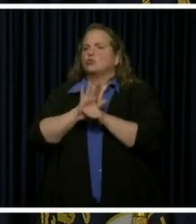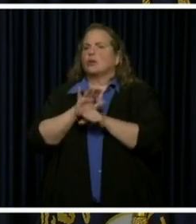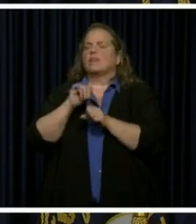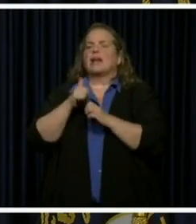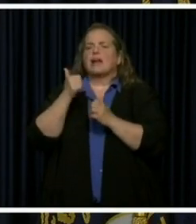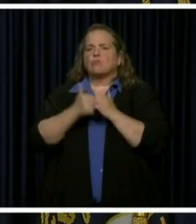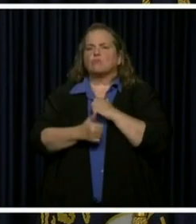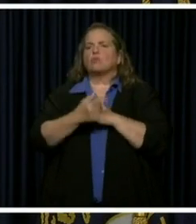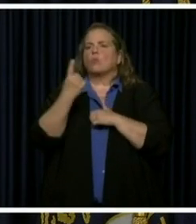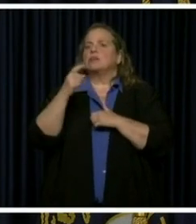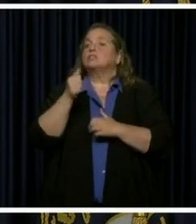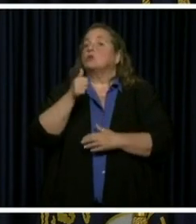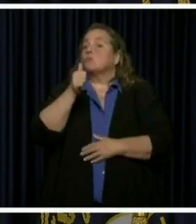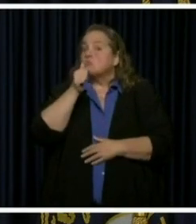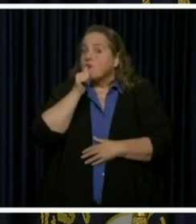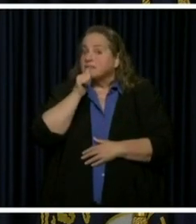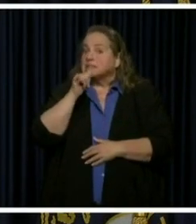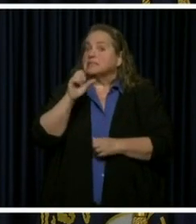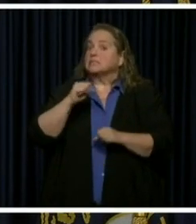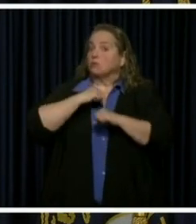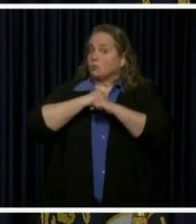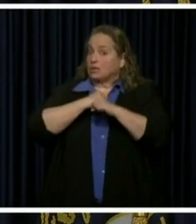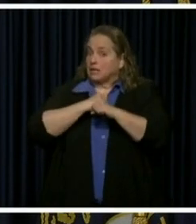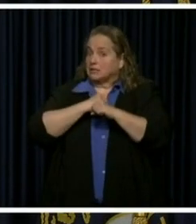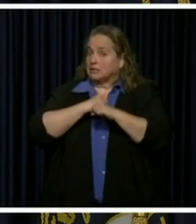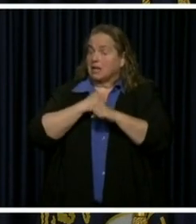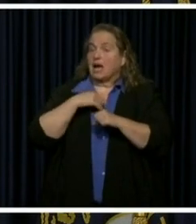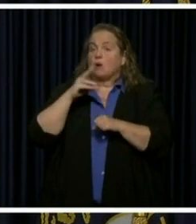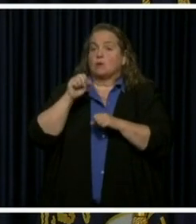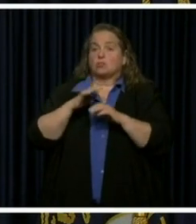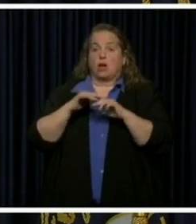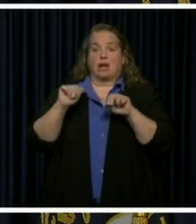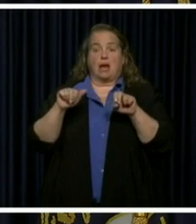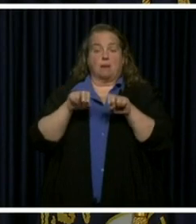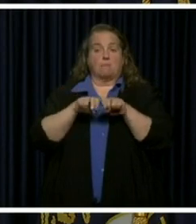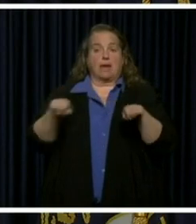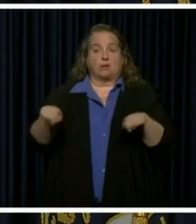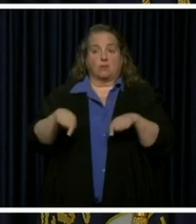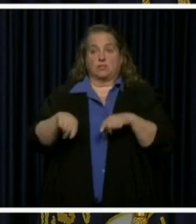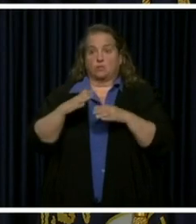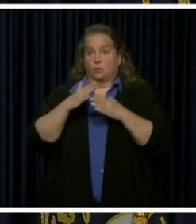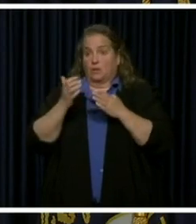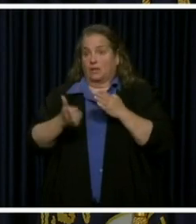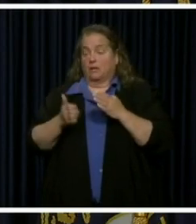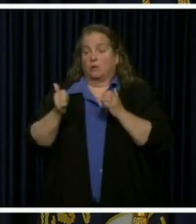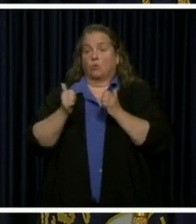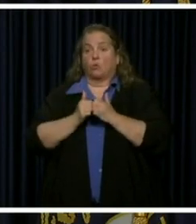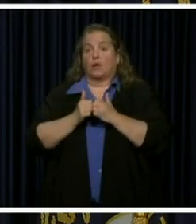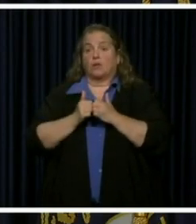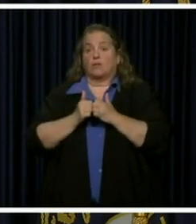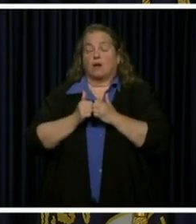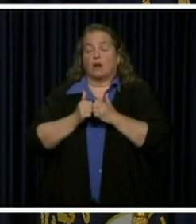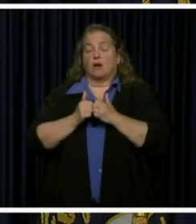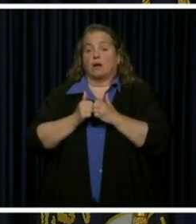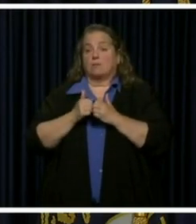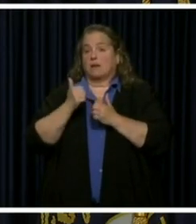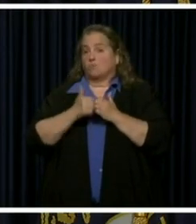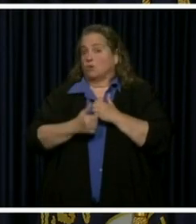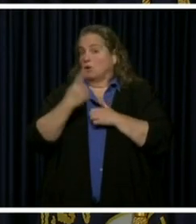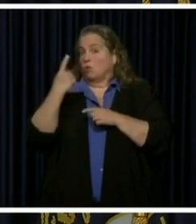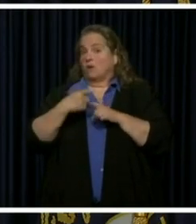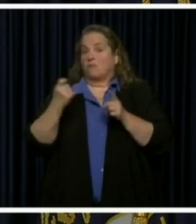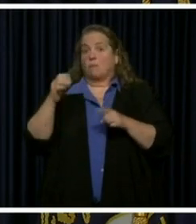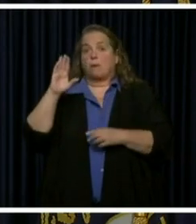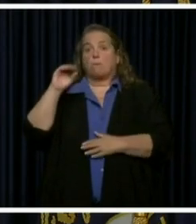that everybody's privacy is protected. I was on a panel this weekend with everybody from